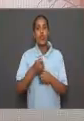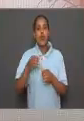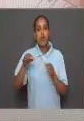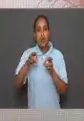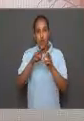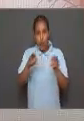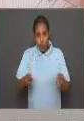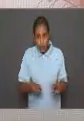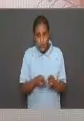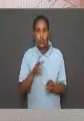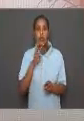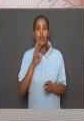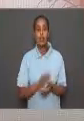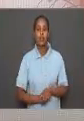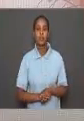ocean water.